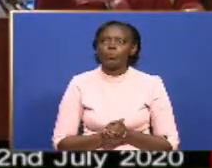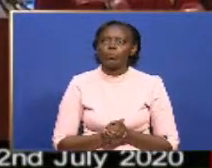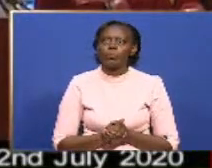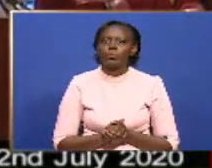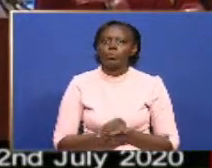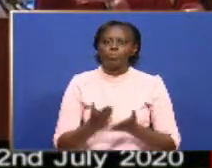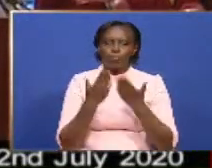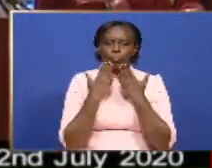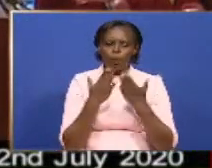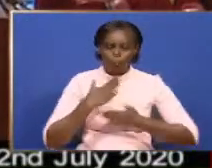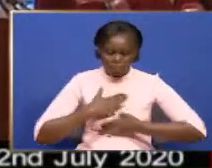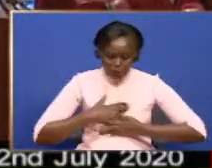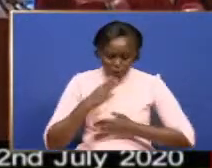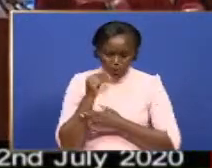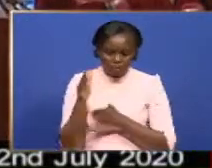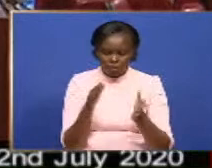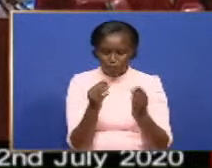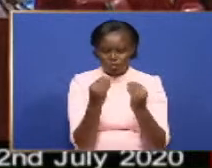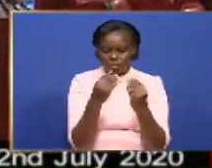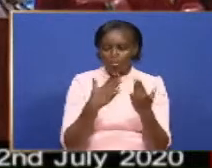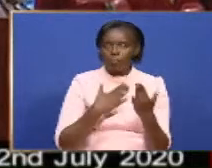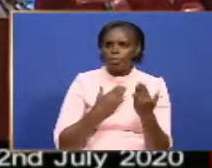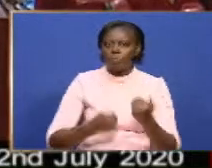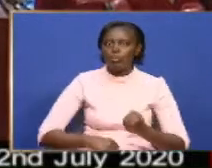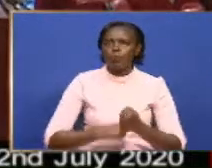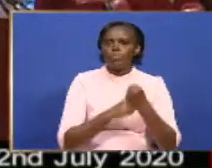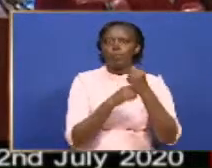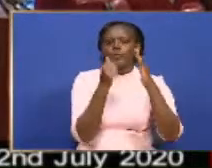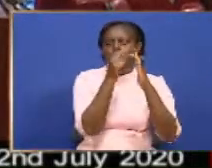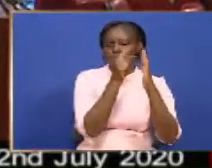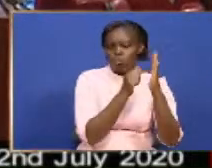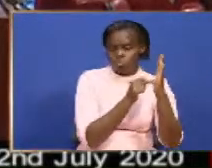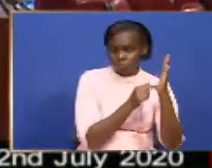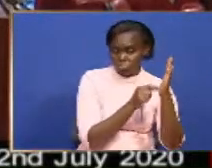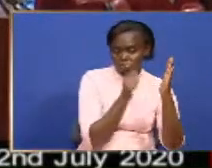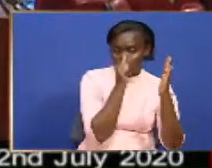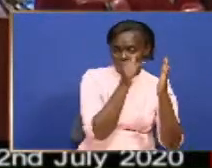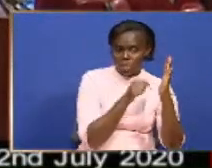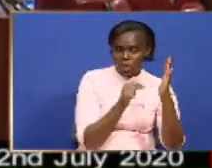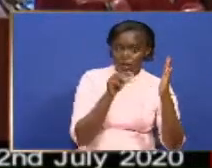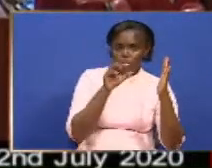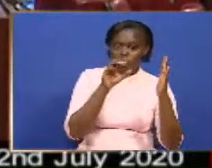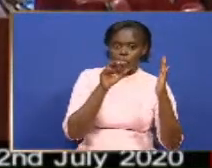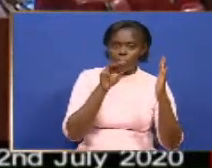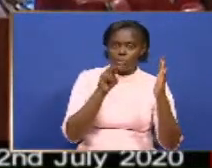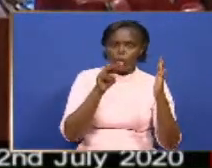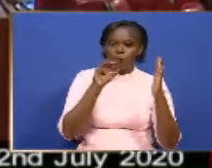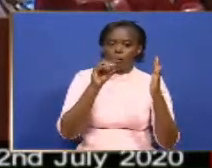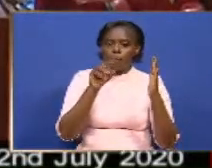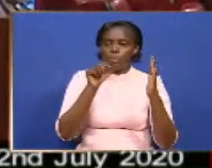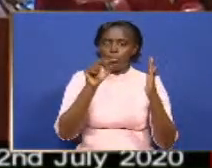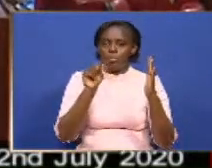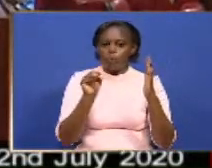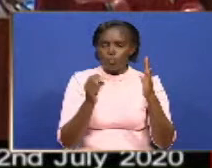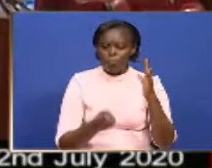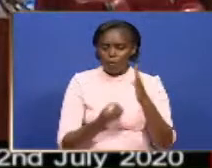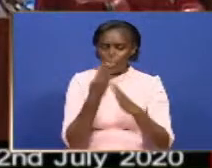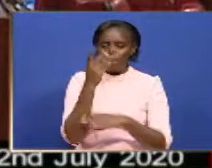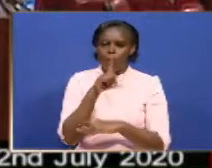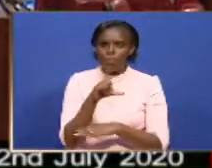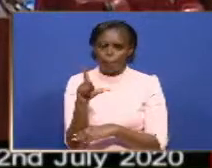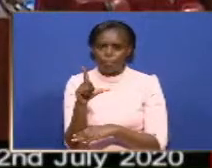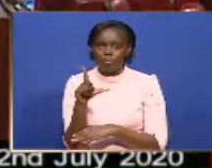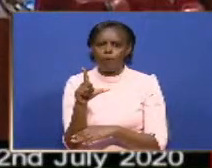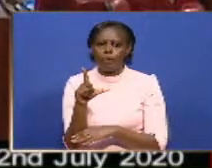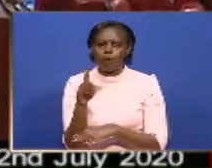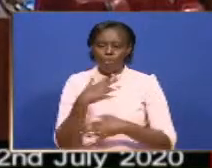Thank you, Madam Speaker, for giving me this chance to contribute also to this motion on creation of this bill, that is